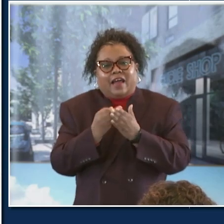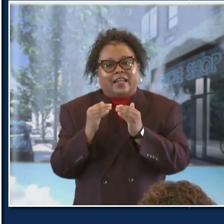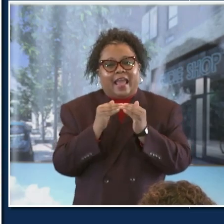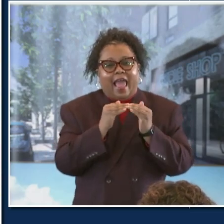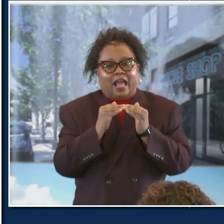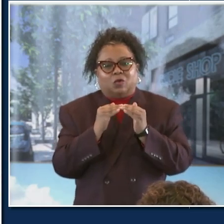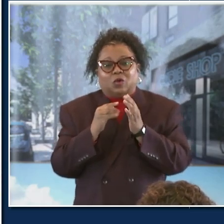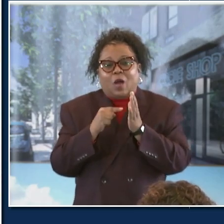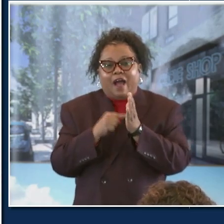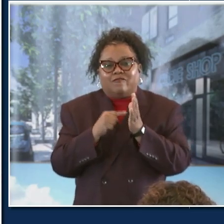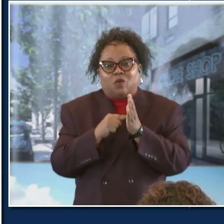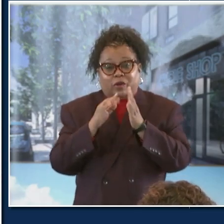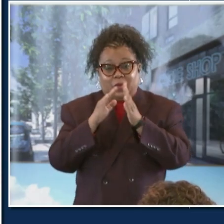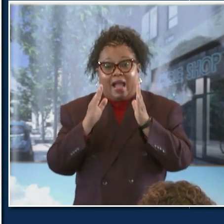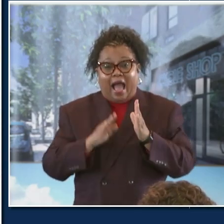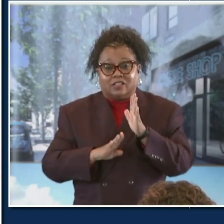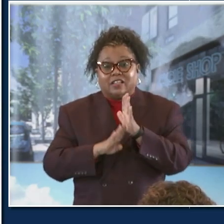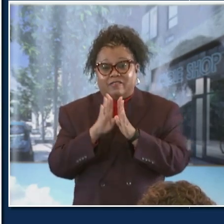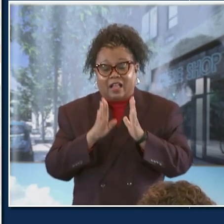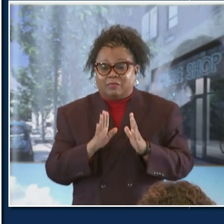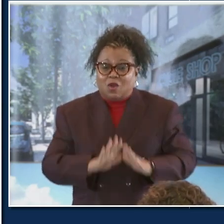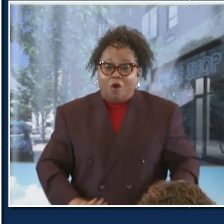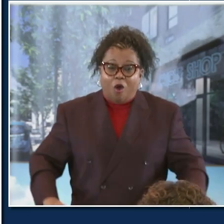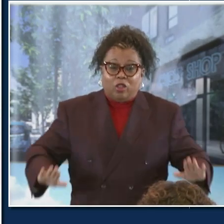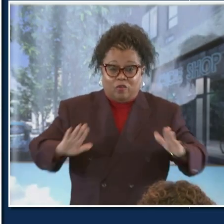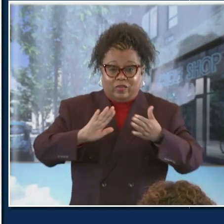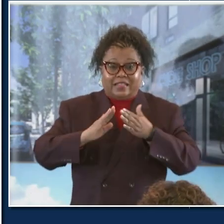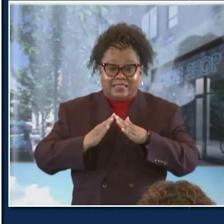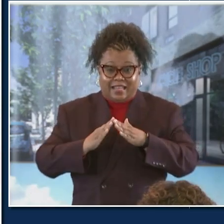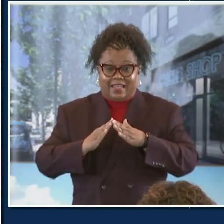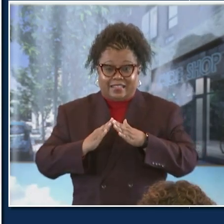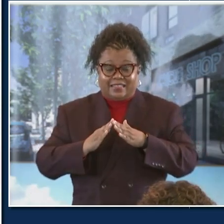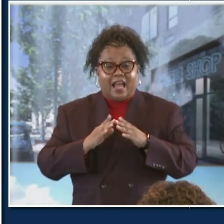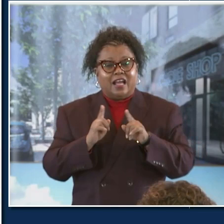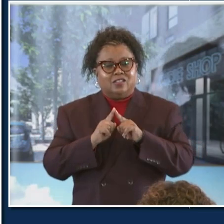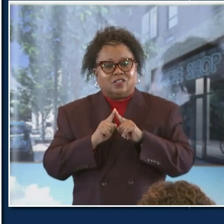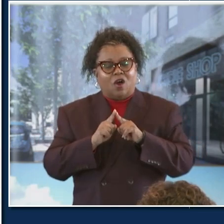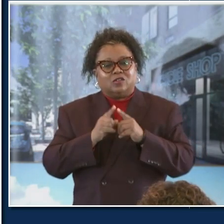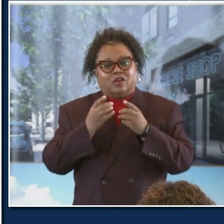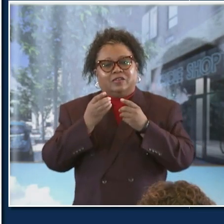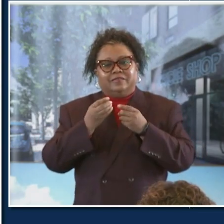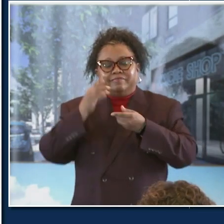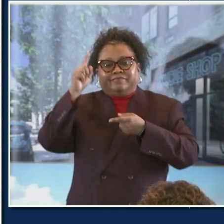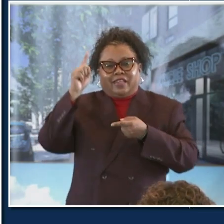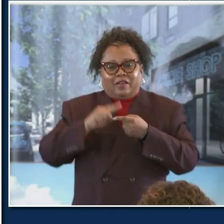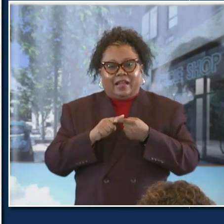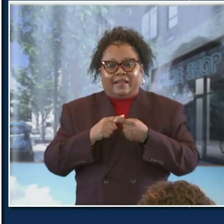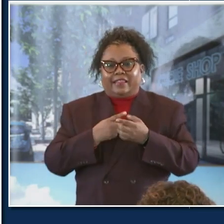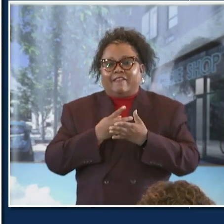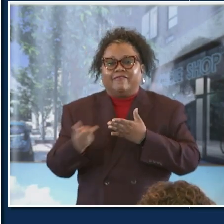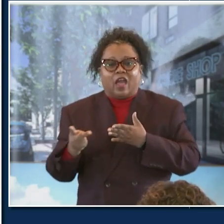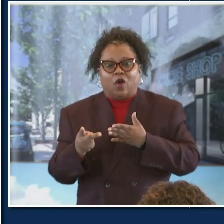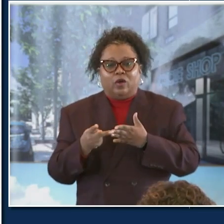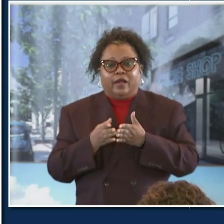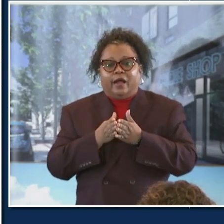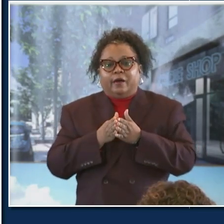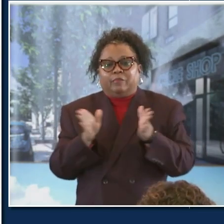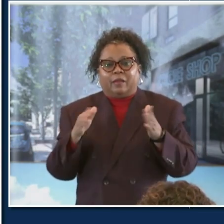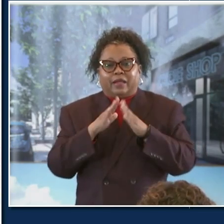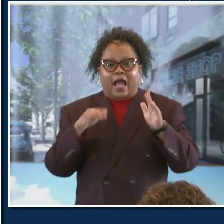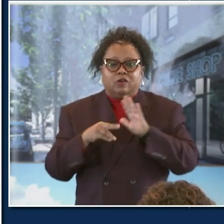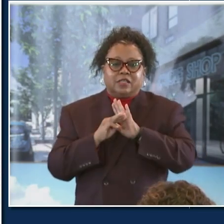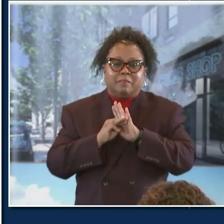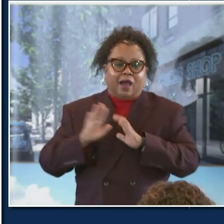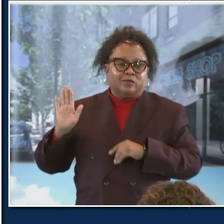equitable, affordable housing developments across our city, as well as remedying the effects of the failed public housing models